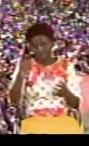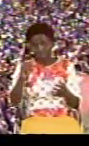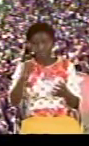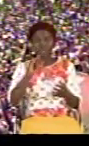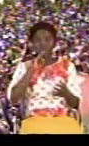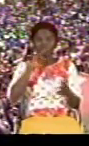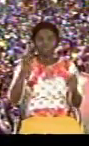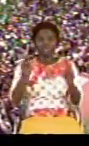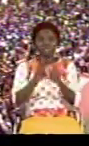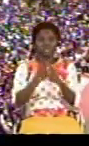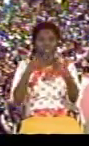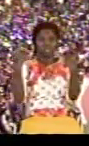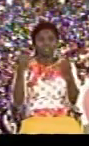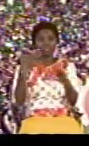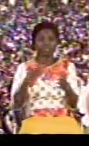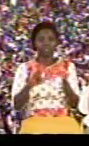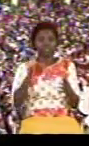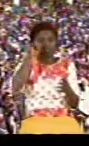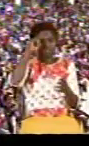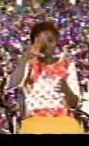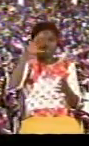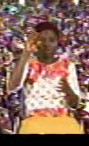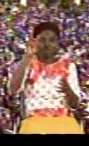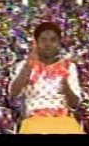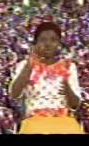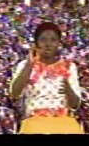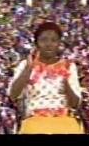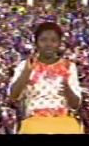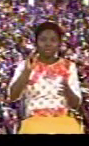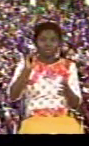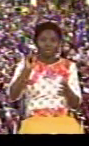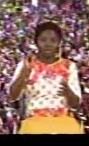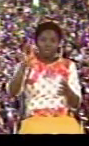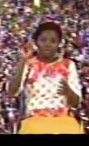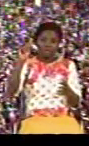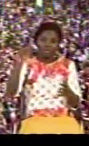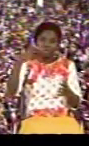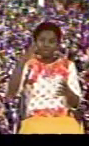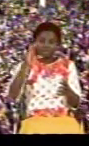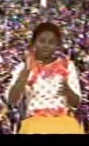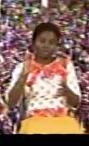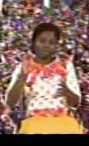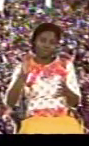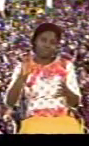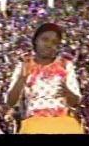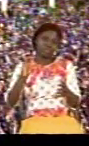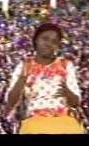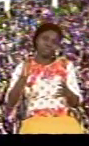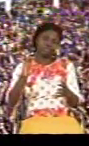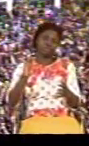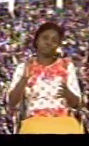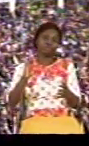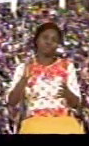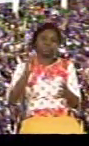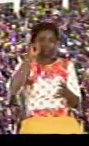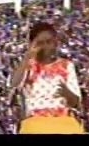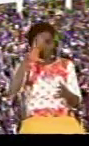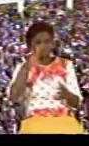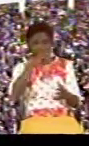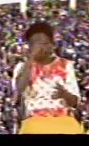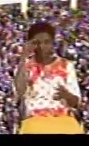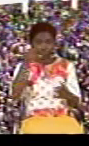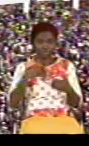and idolatry. Because thou hast rejected the word of the Lord, he also